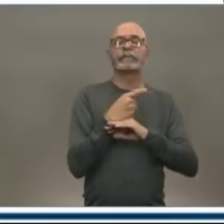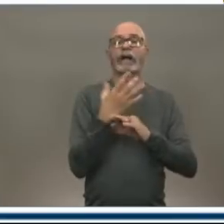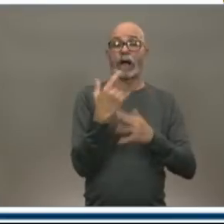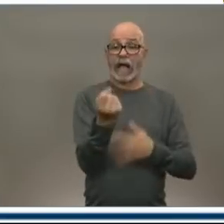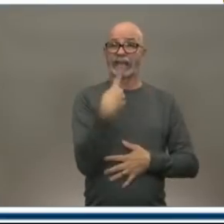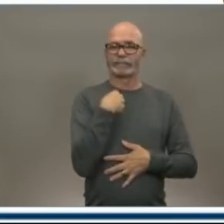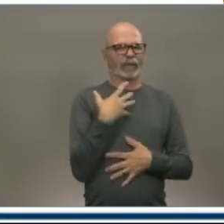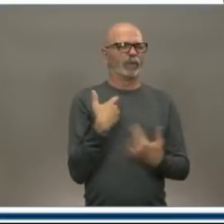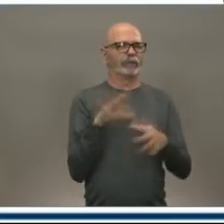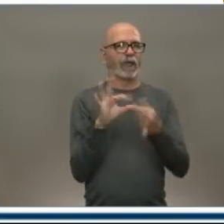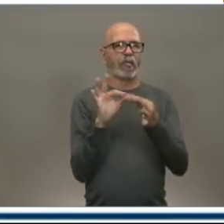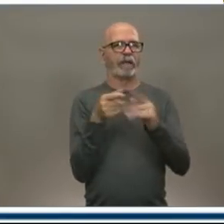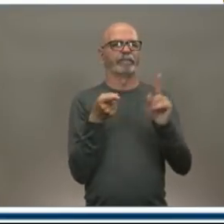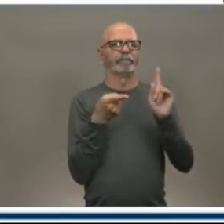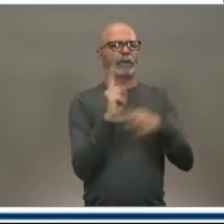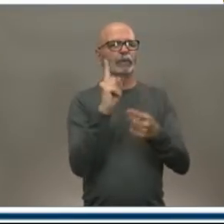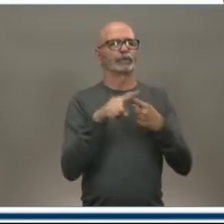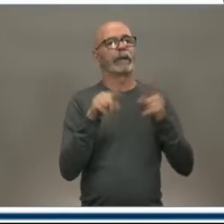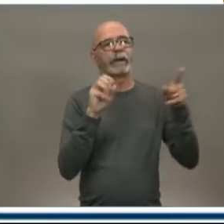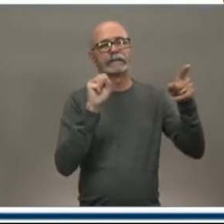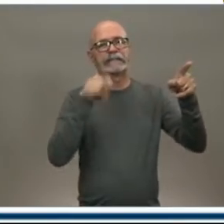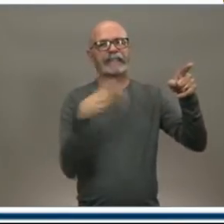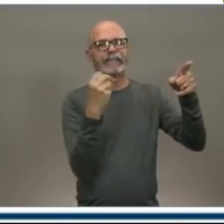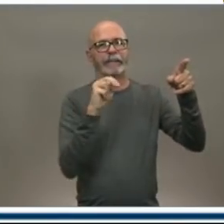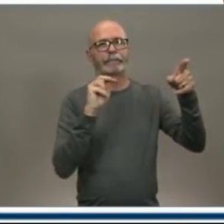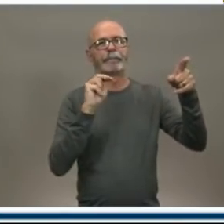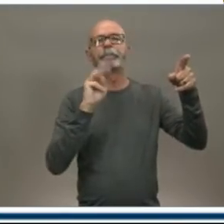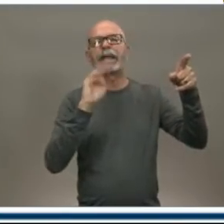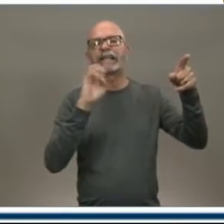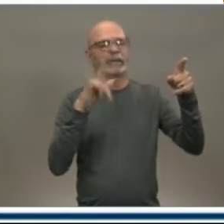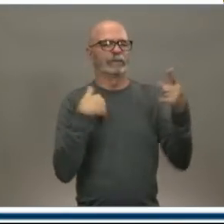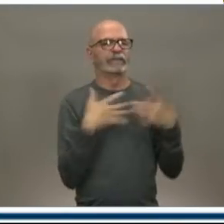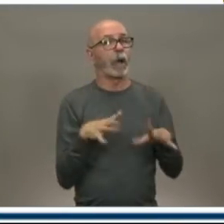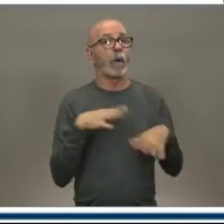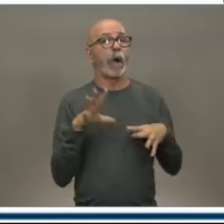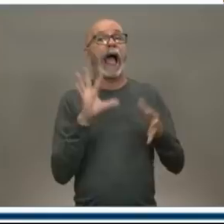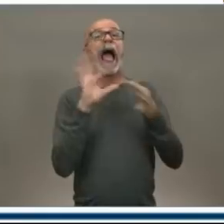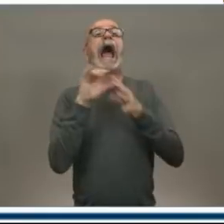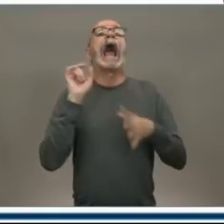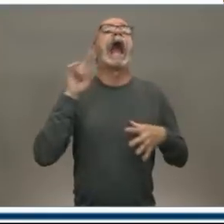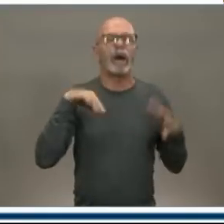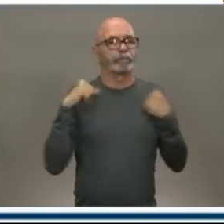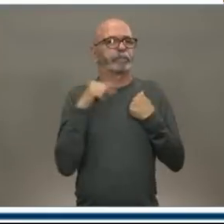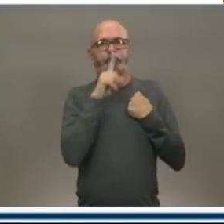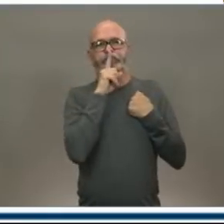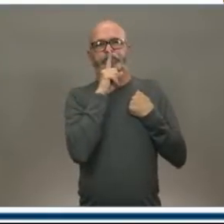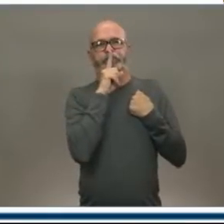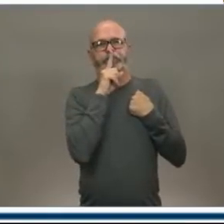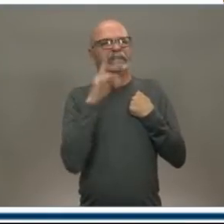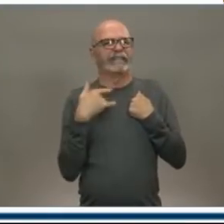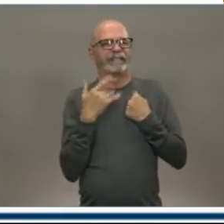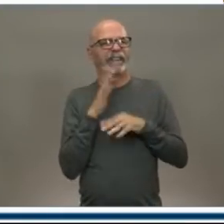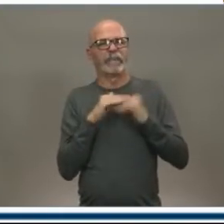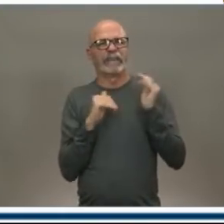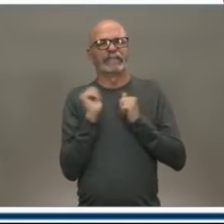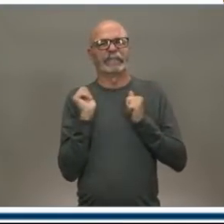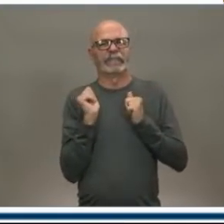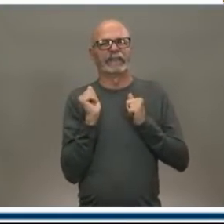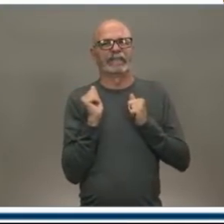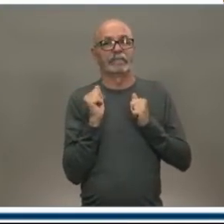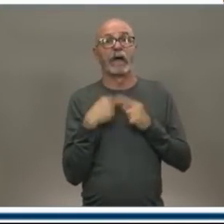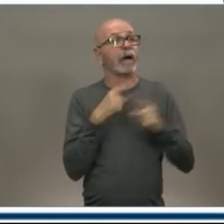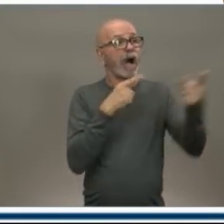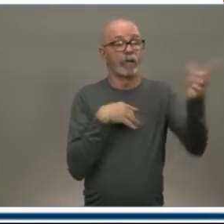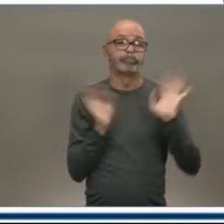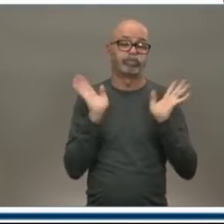you about the fall sitting of the legislature. We haven't received the 30 days notice yet, so I think the earliest date that the